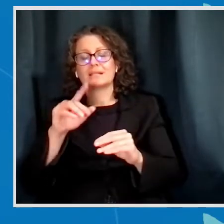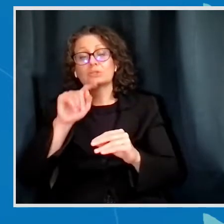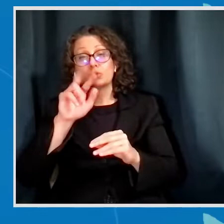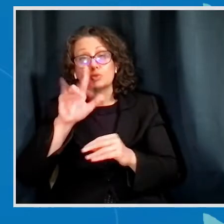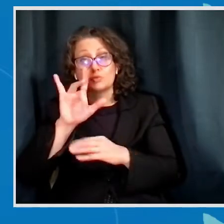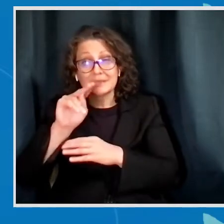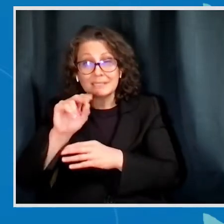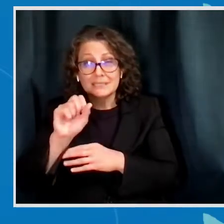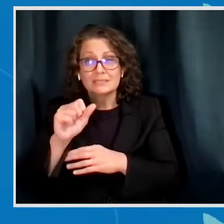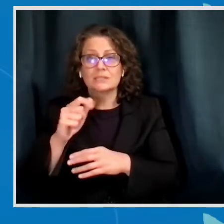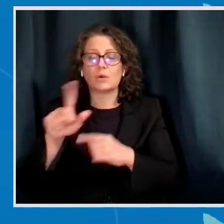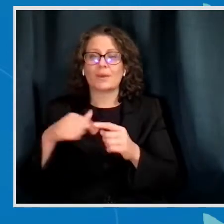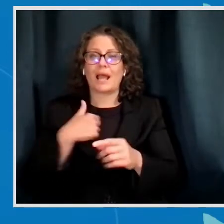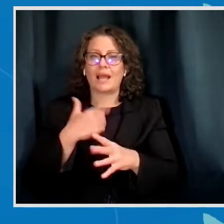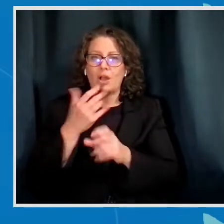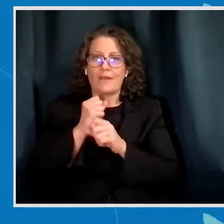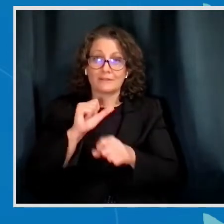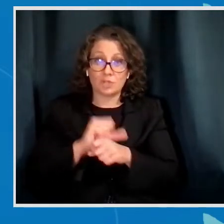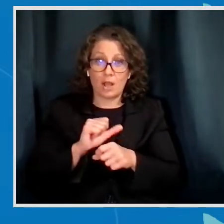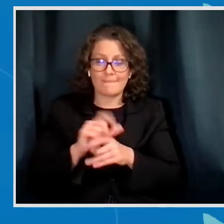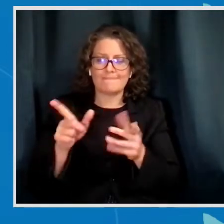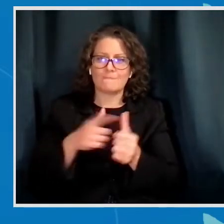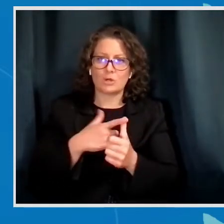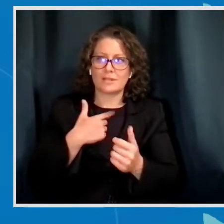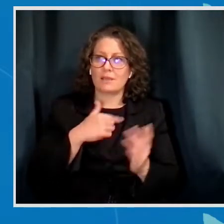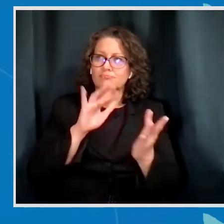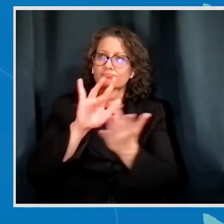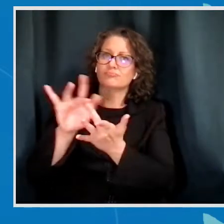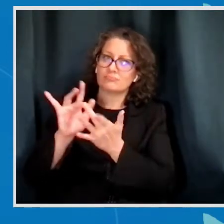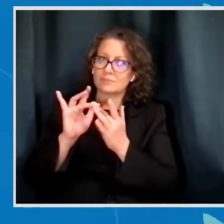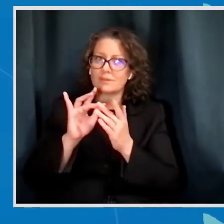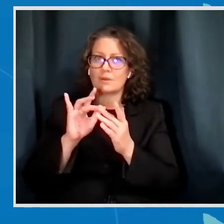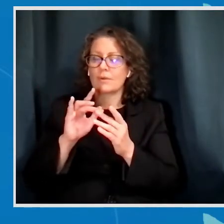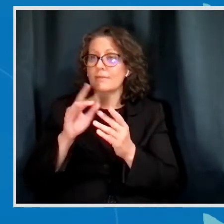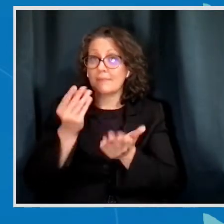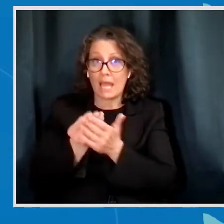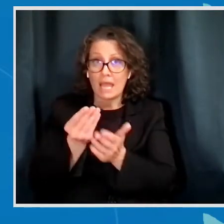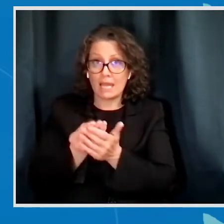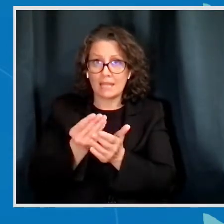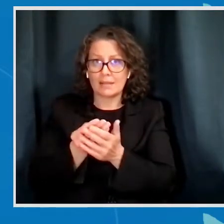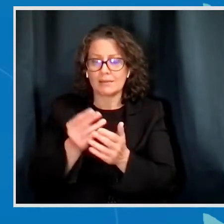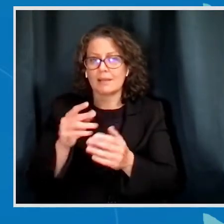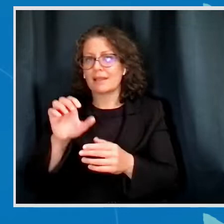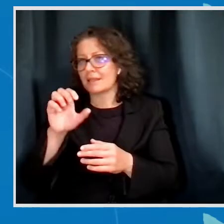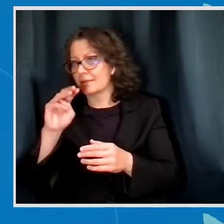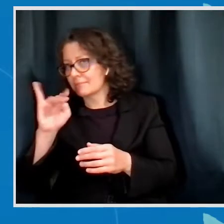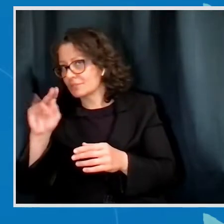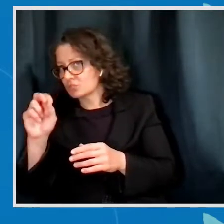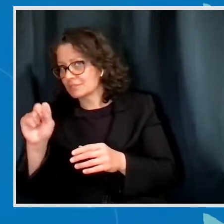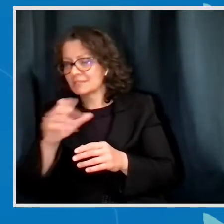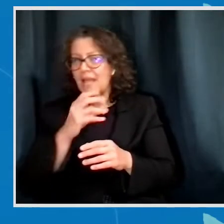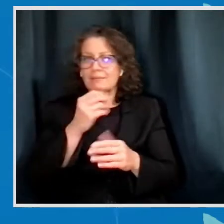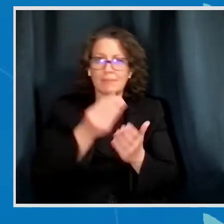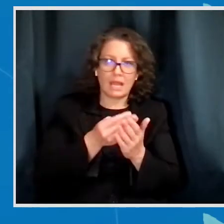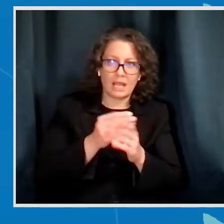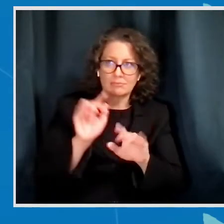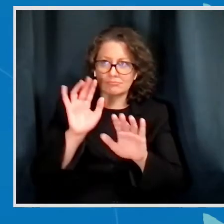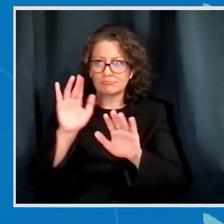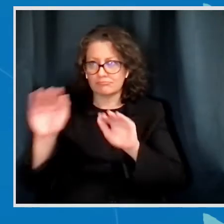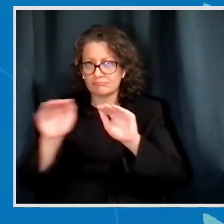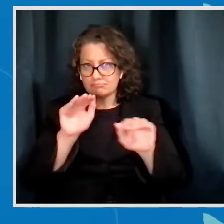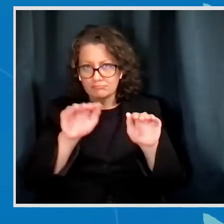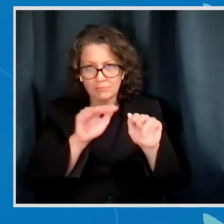things I did was reach out to the places where the money is, the emissions and the money. And I went to Goldman Sachs